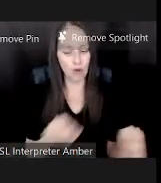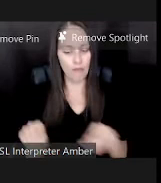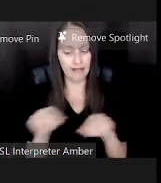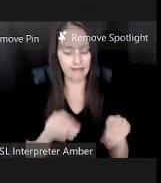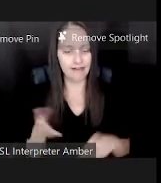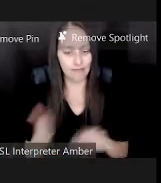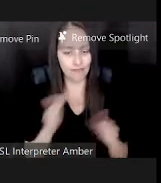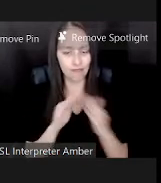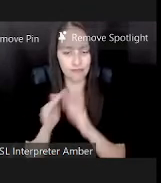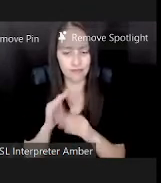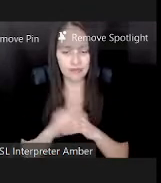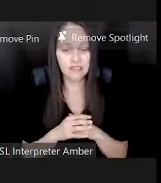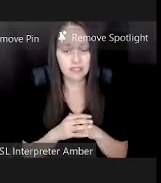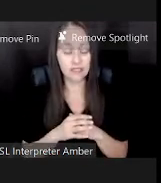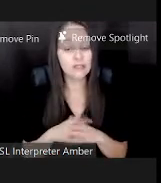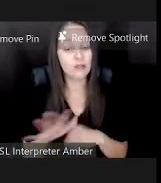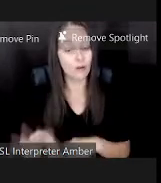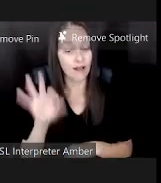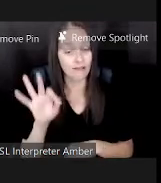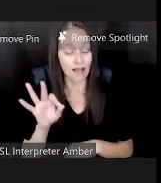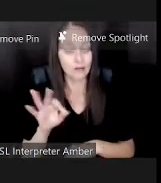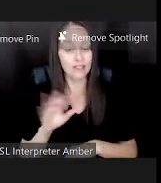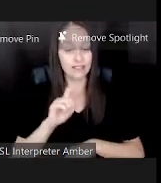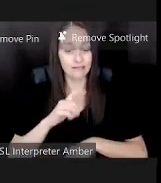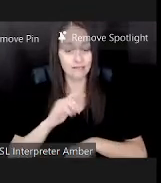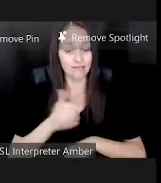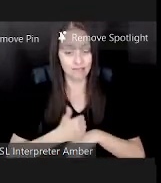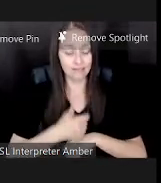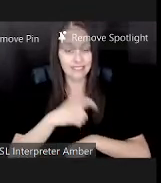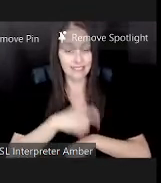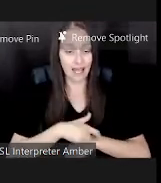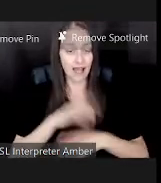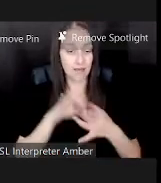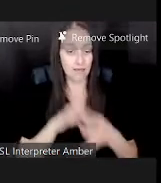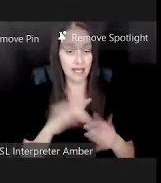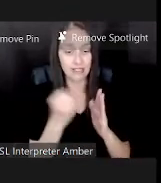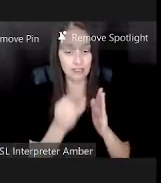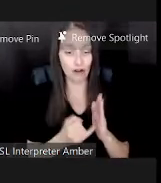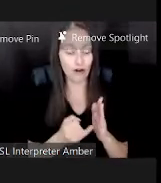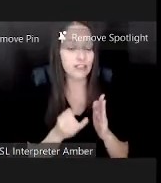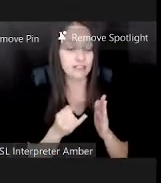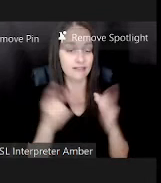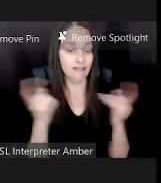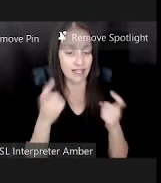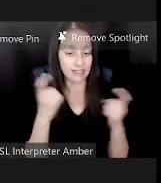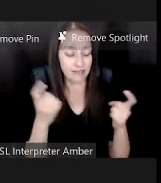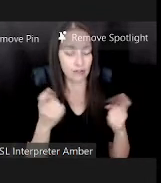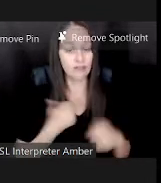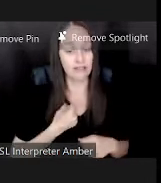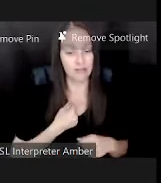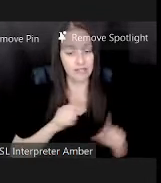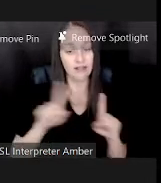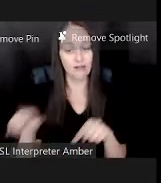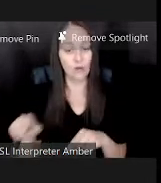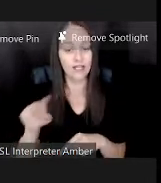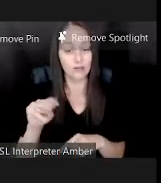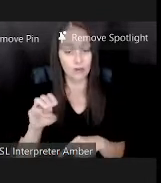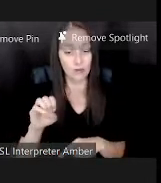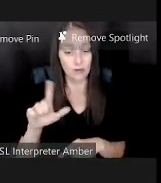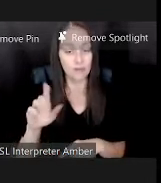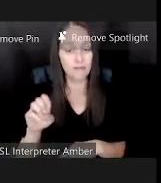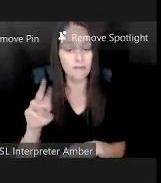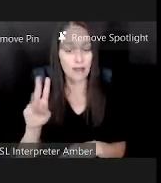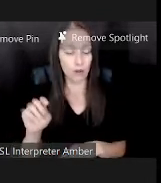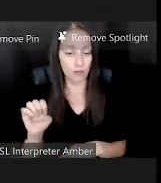the Time-Based Art Festival, which then led me to the Melbourne International Arts Festival, where I lived overseas, and so on and so